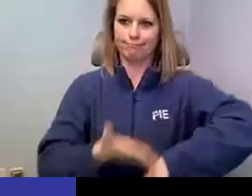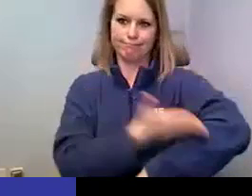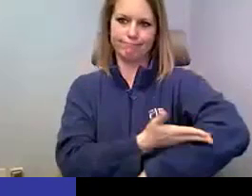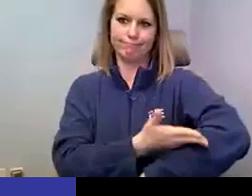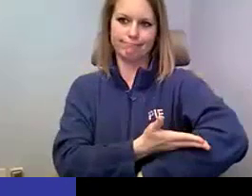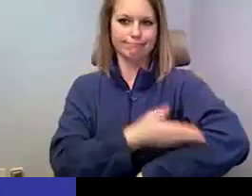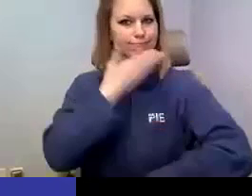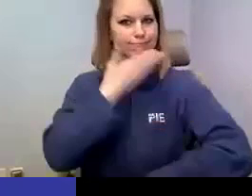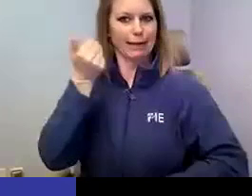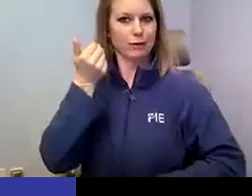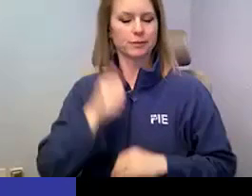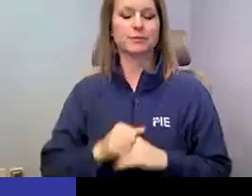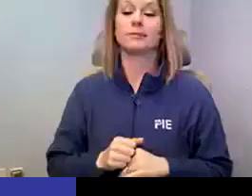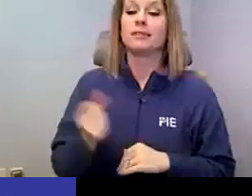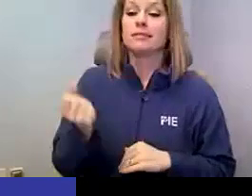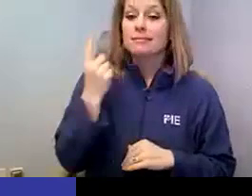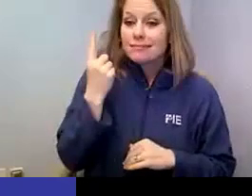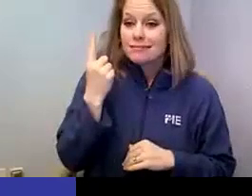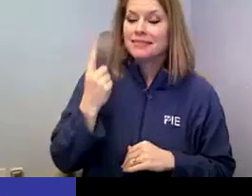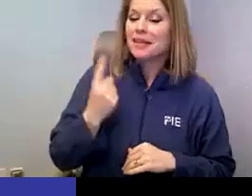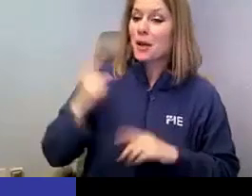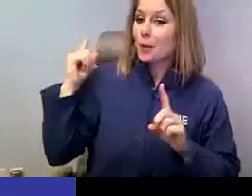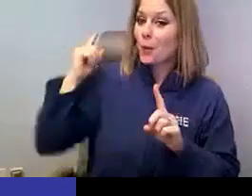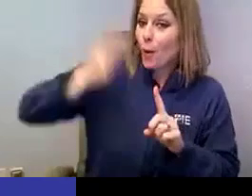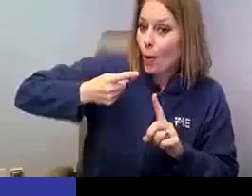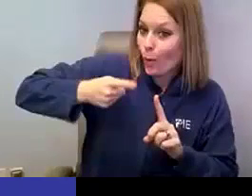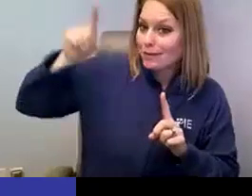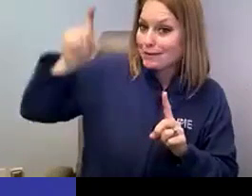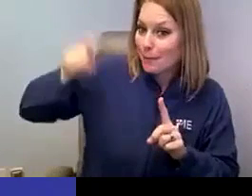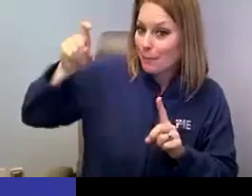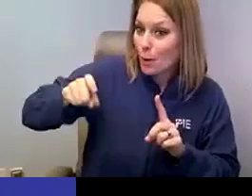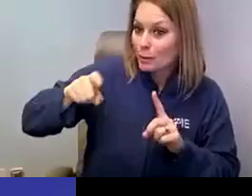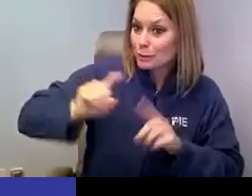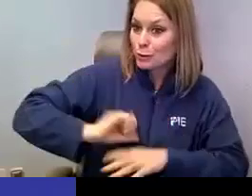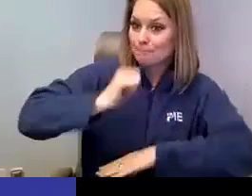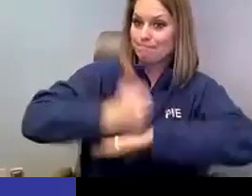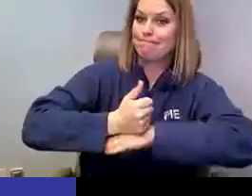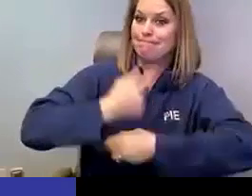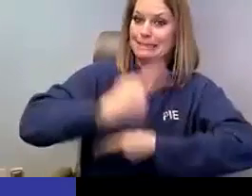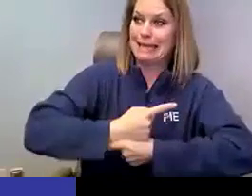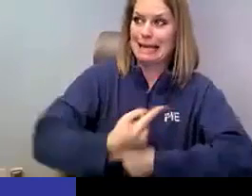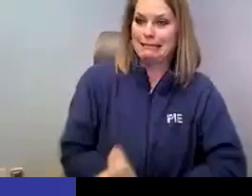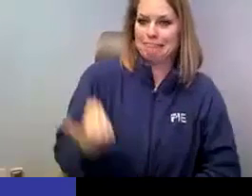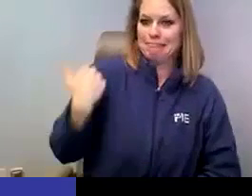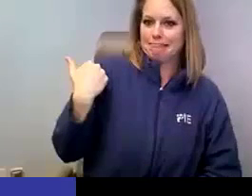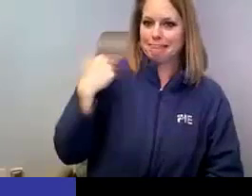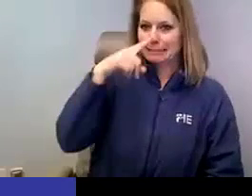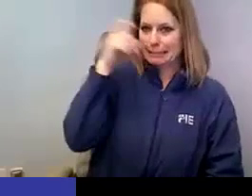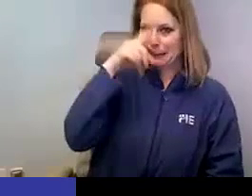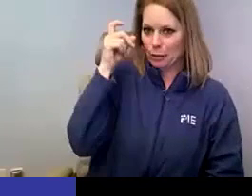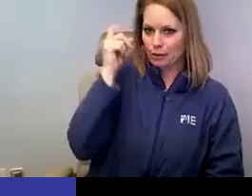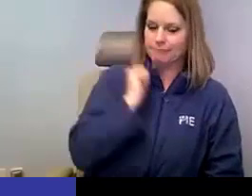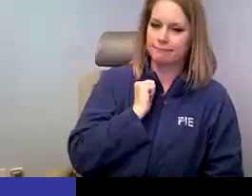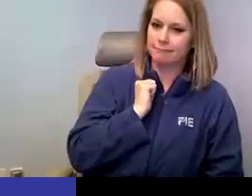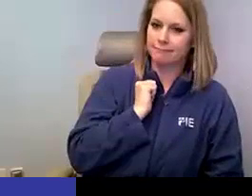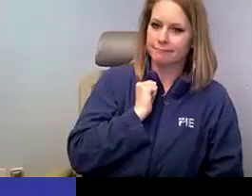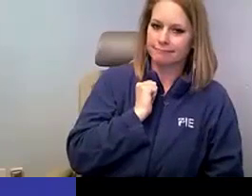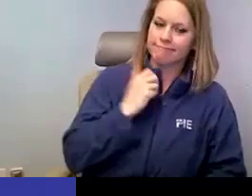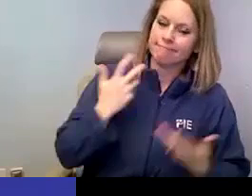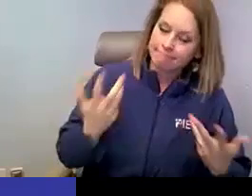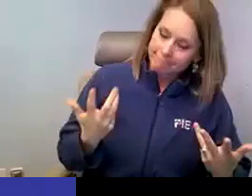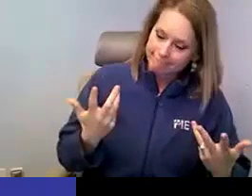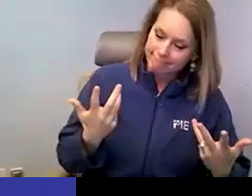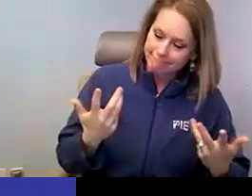effective date this past summer, but obviously we missed that by a bit. So that said, we